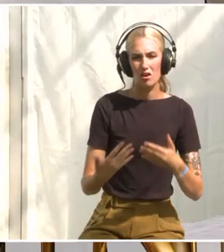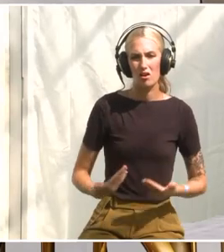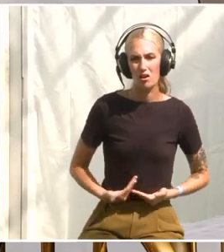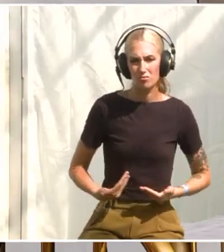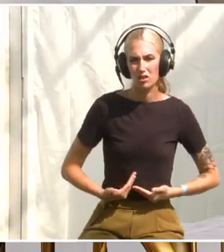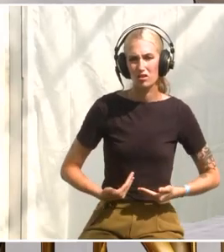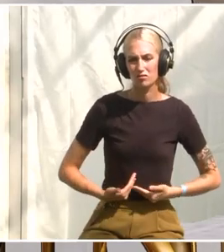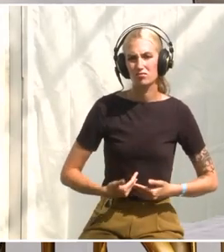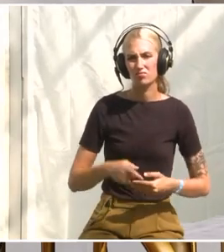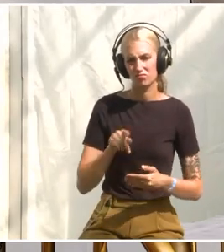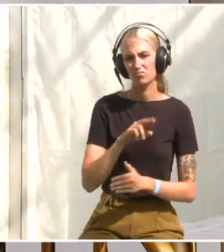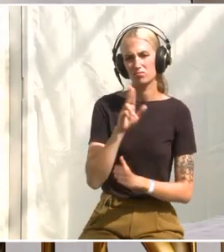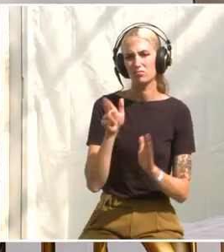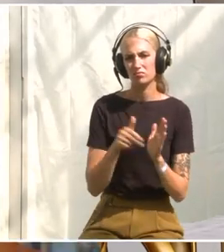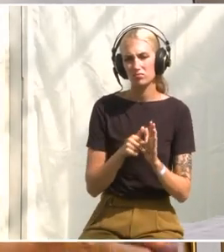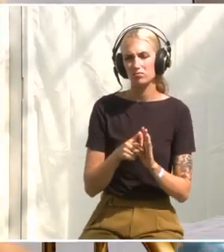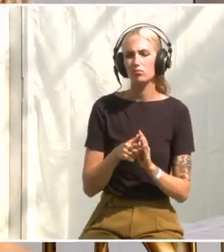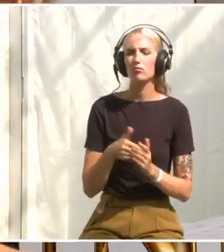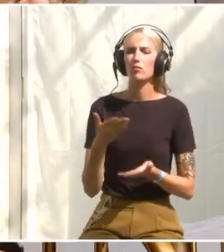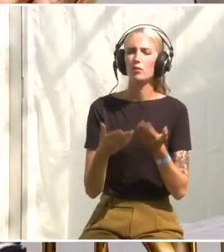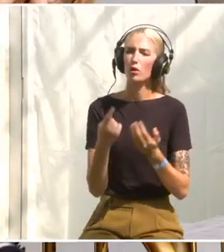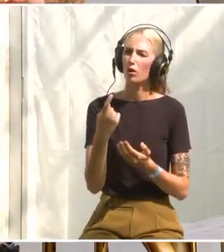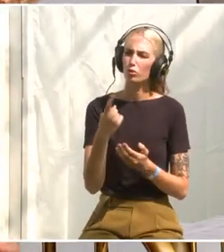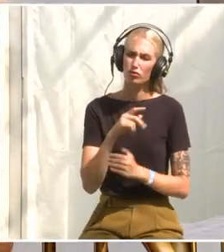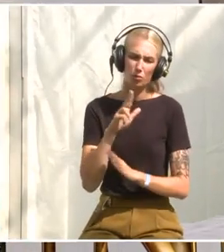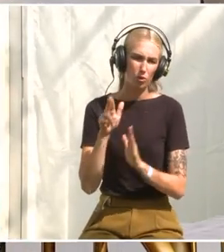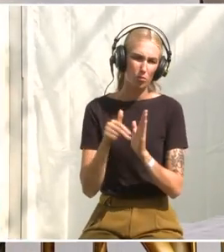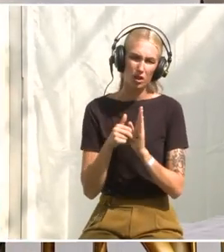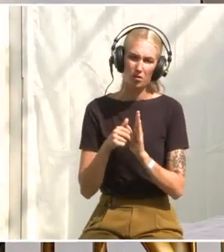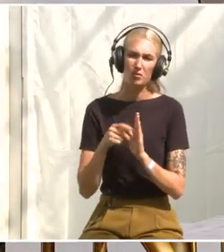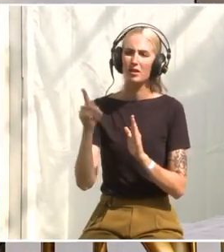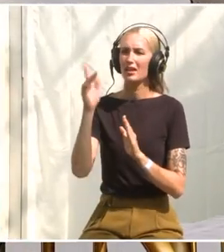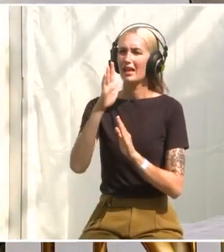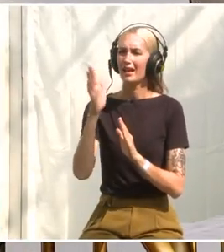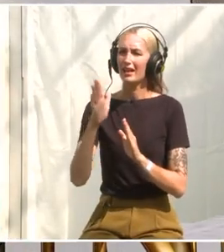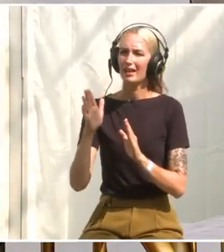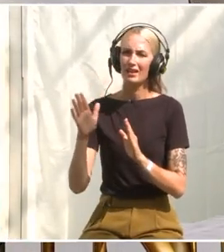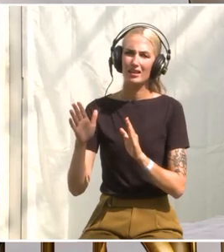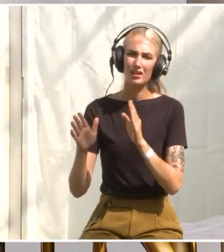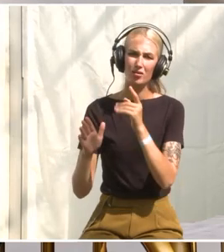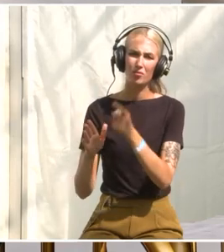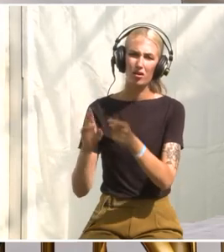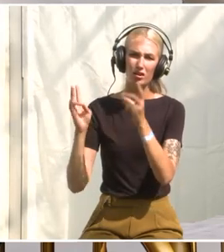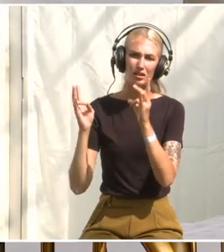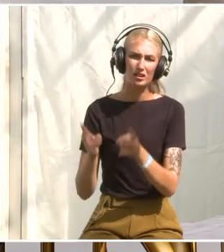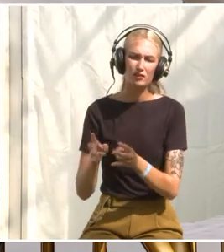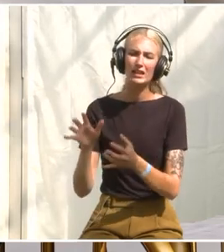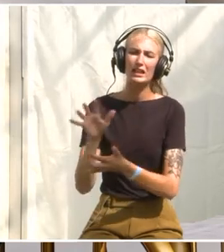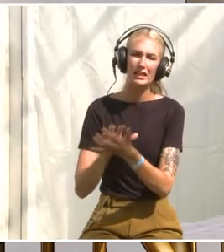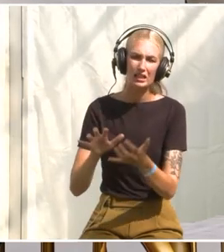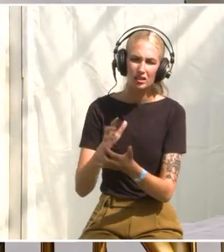one issue that we do not know yet is because of the, you know, climate change, because of the understanding of